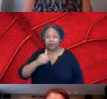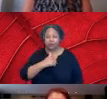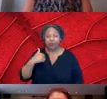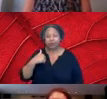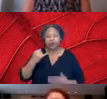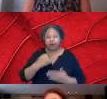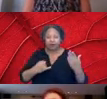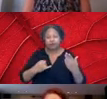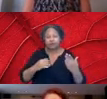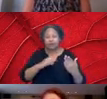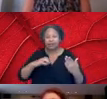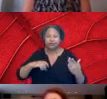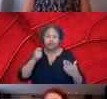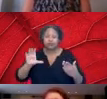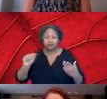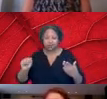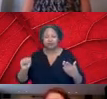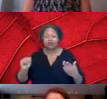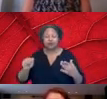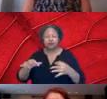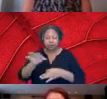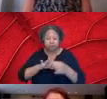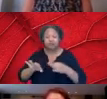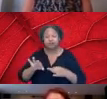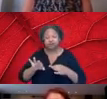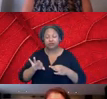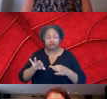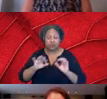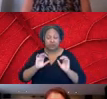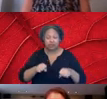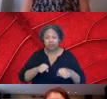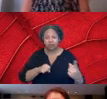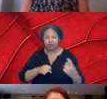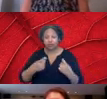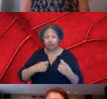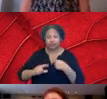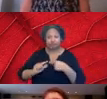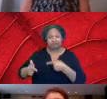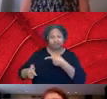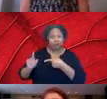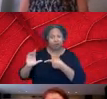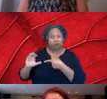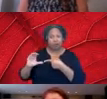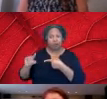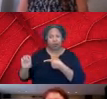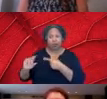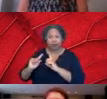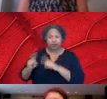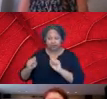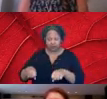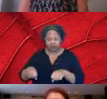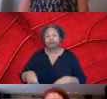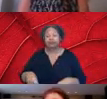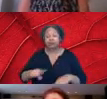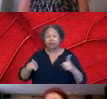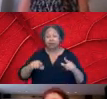cole@torontoartscouncil.ca. to also fill in with answering any of your questions. But the portal is open. You